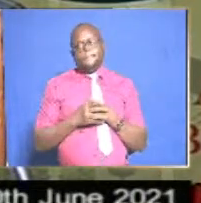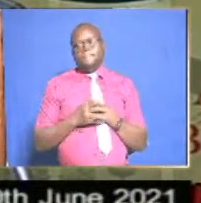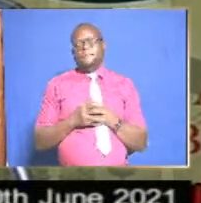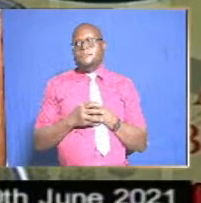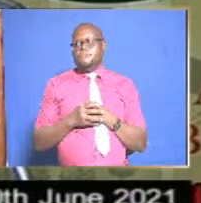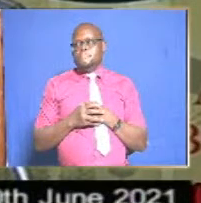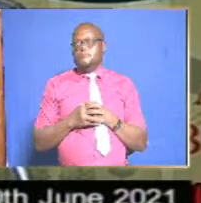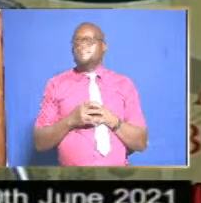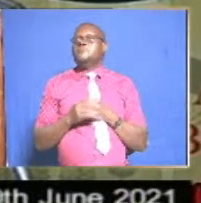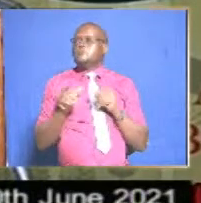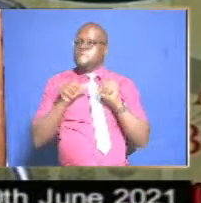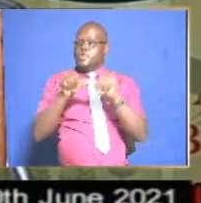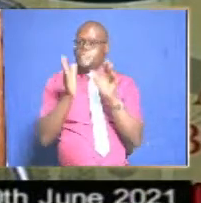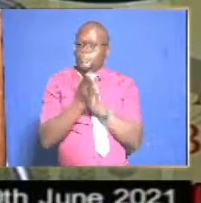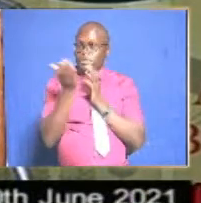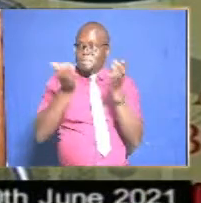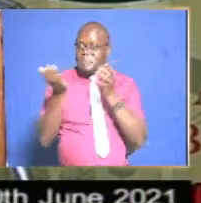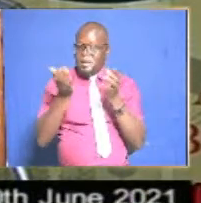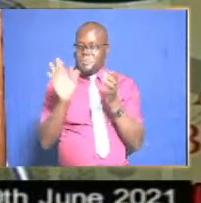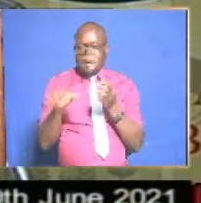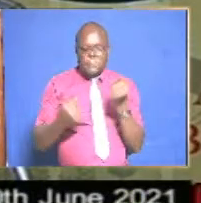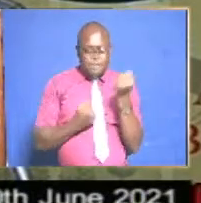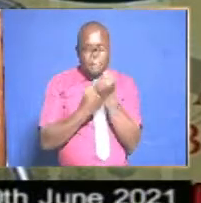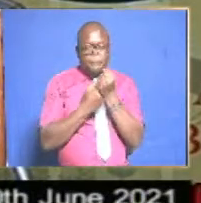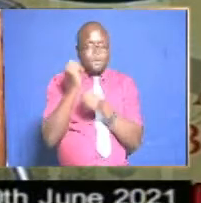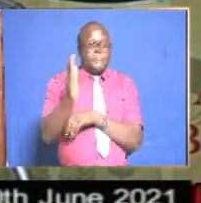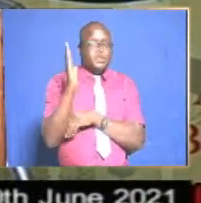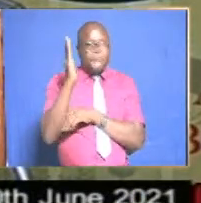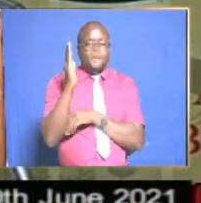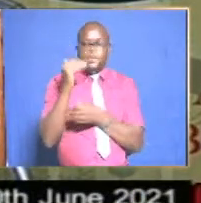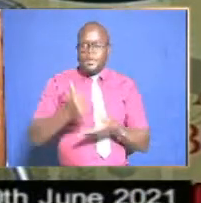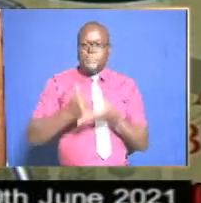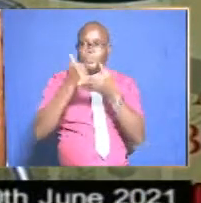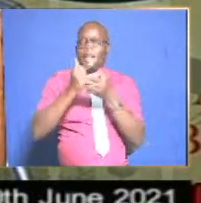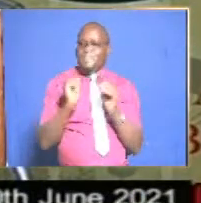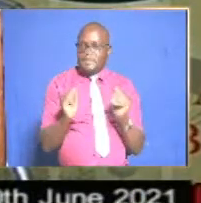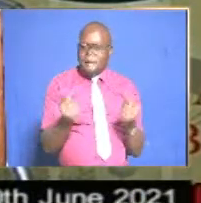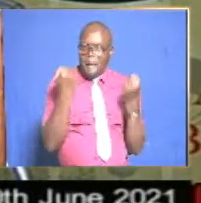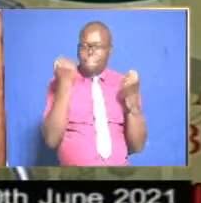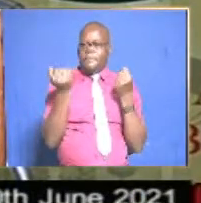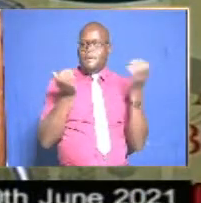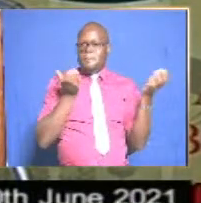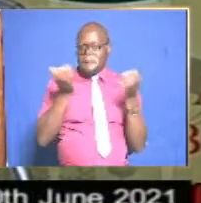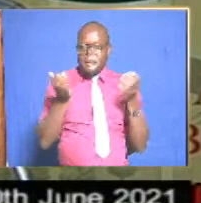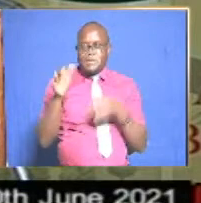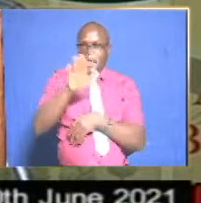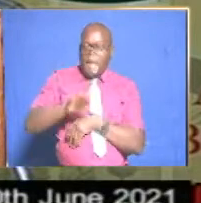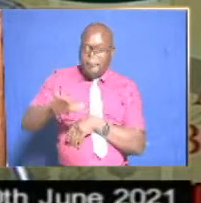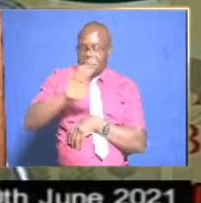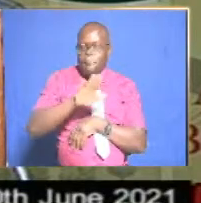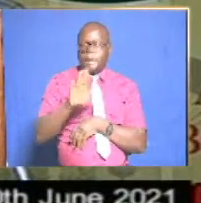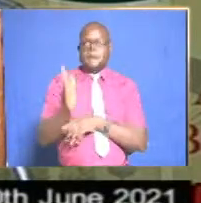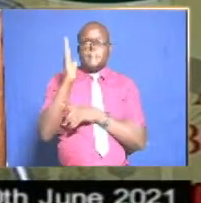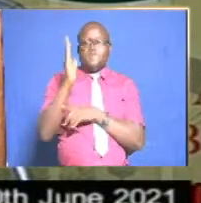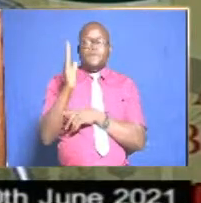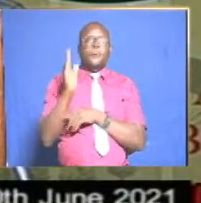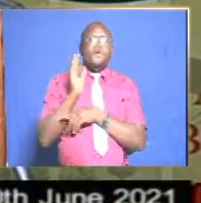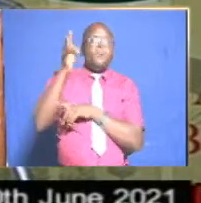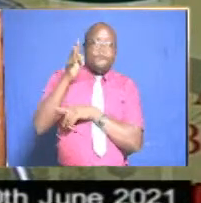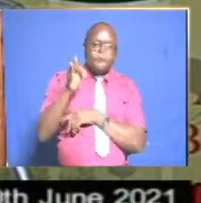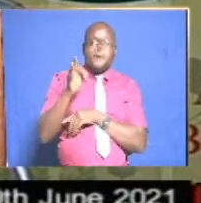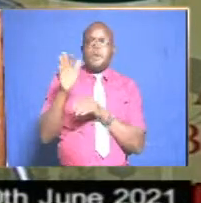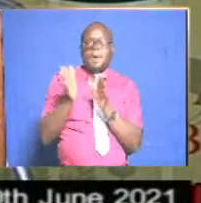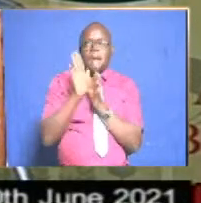maintain a macroeconomic stability and enhance security to foster a secure and conducive business environment and security of Kenyans and